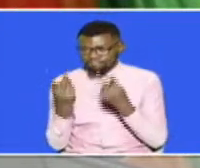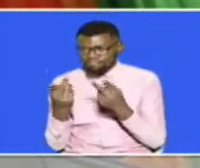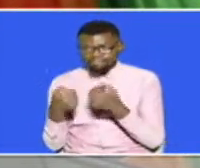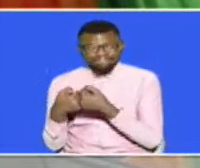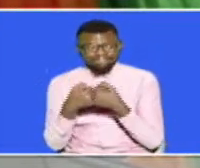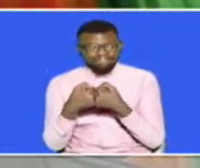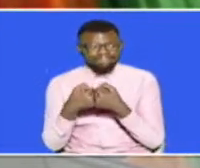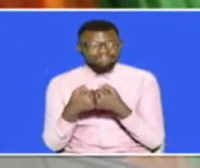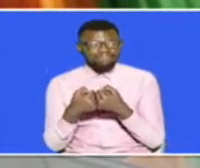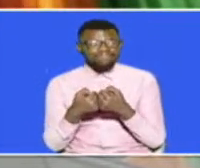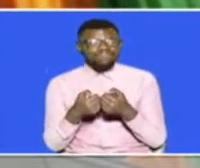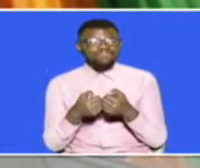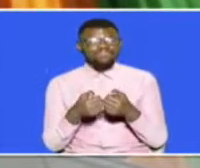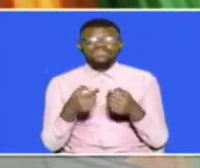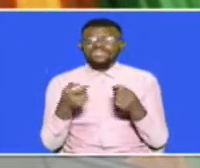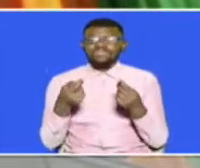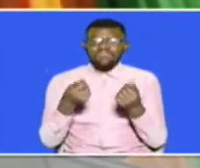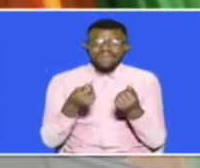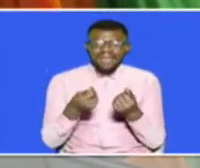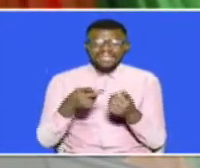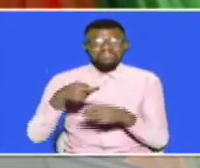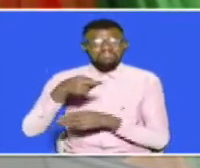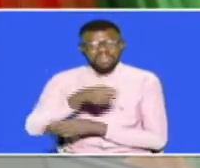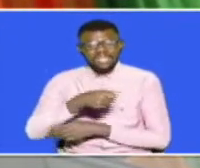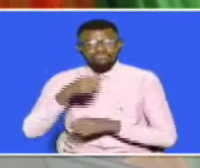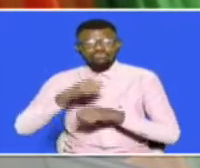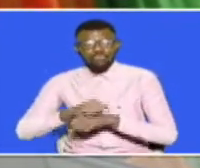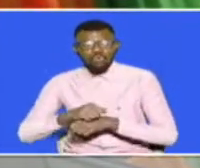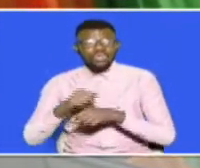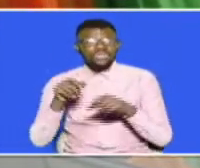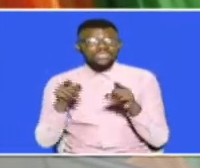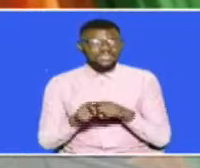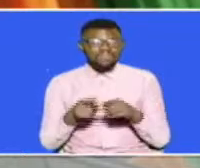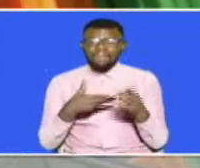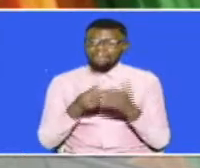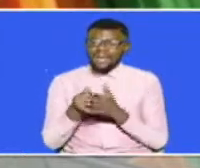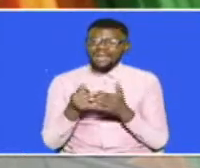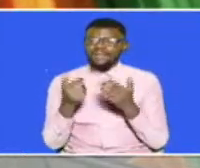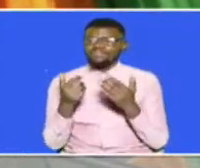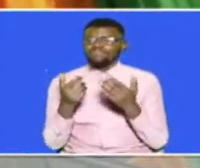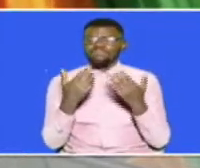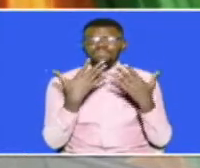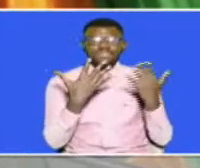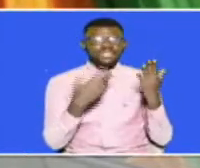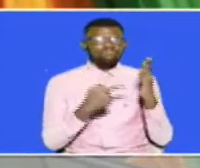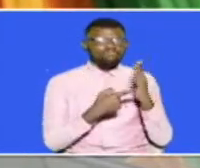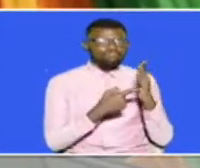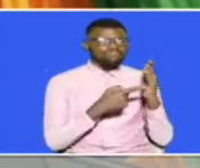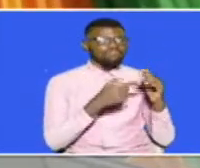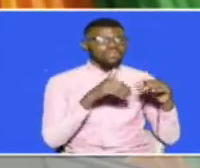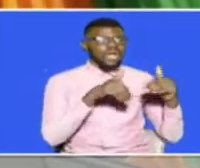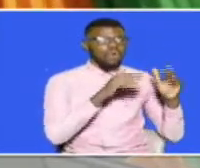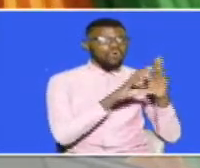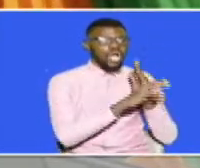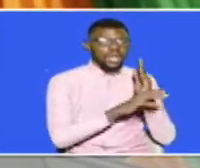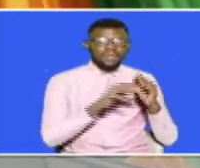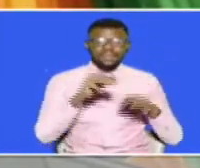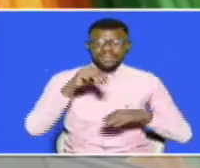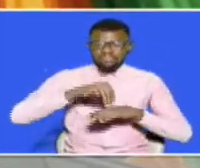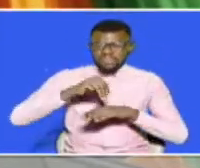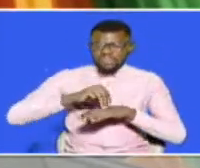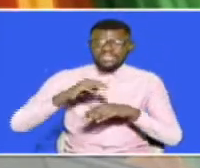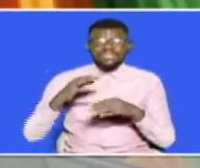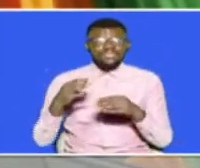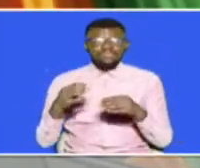Money transfers to pay school fees, purchase or make merchandise from overseas, M-Pesa to your granny.